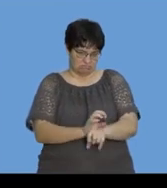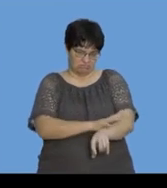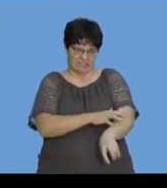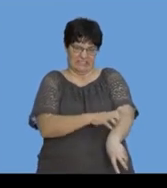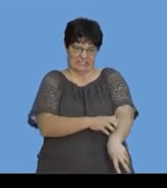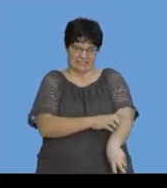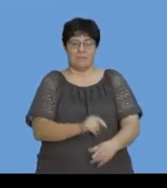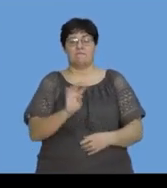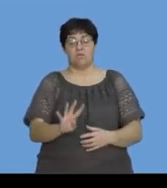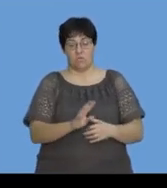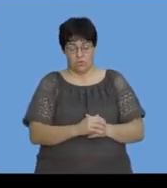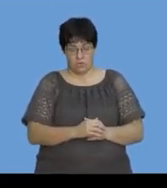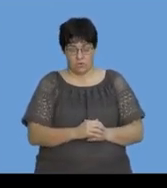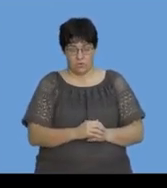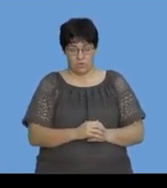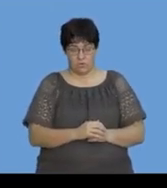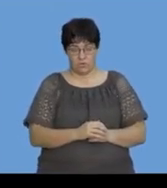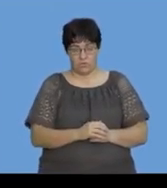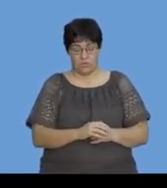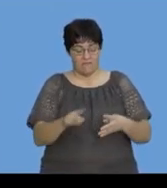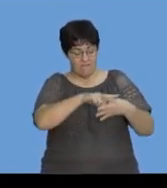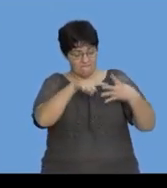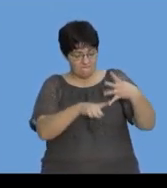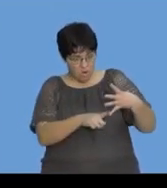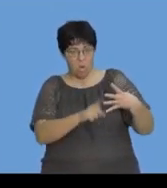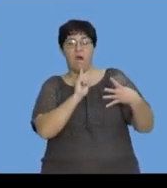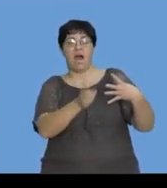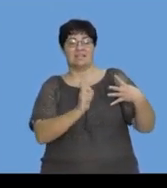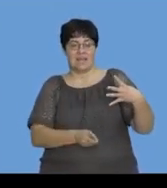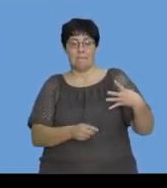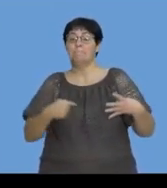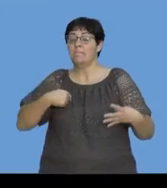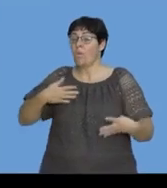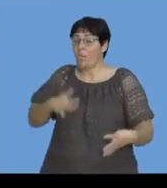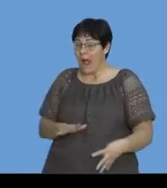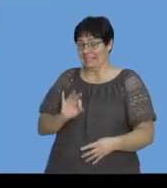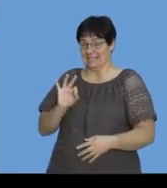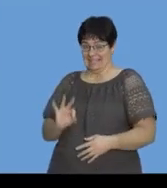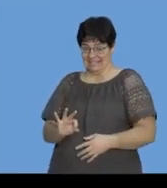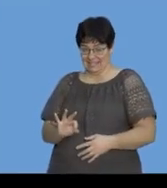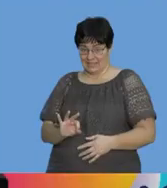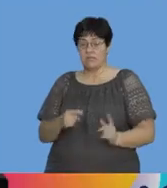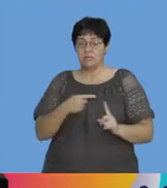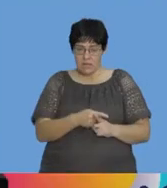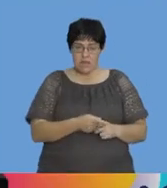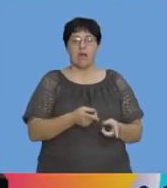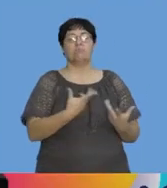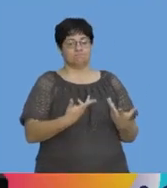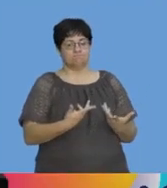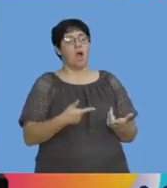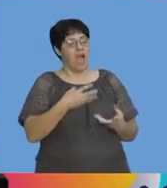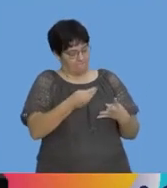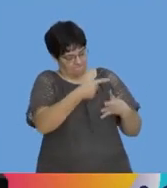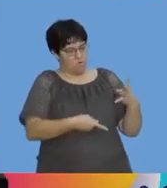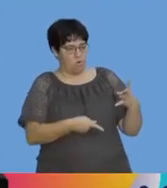a rash. 4. Right. So there are 4 answers to that question in the text.